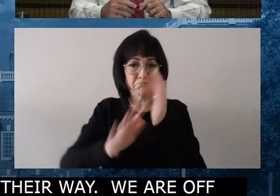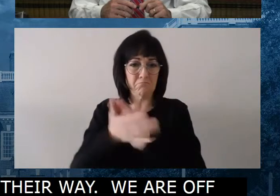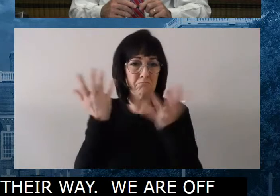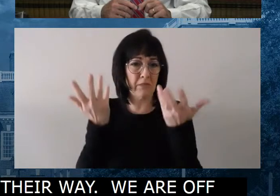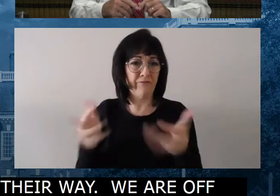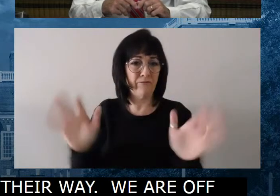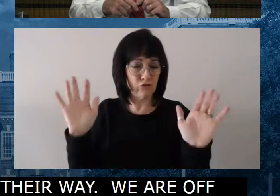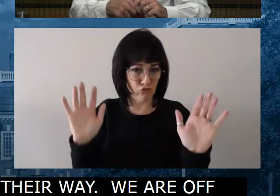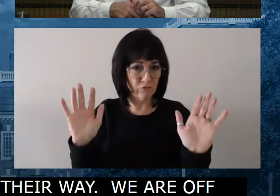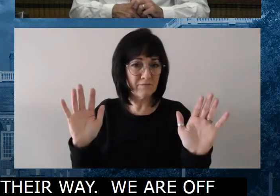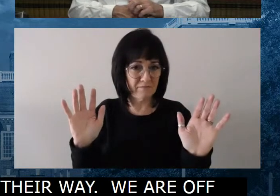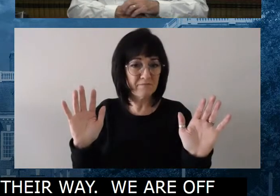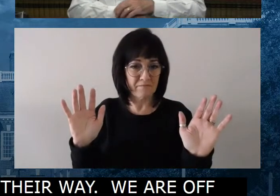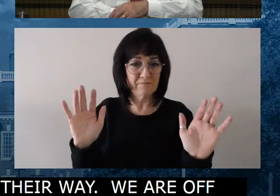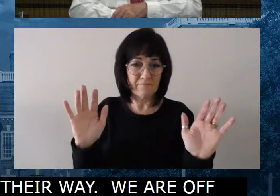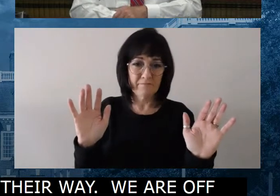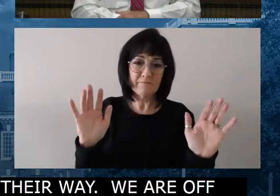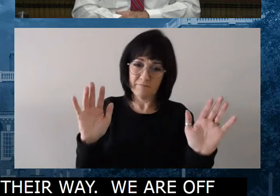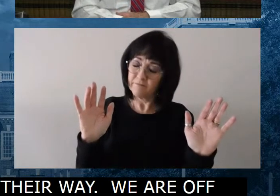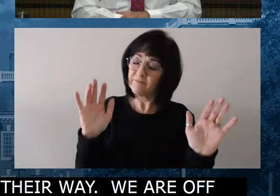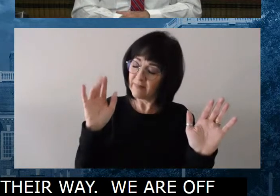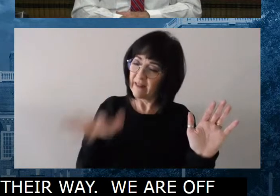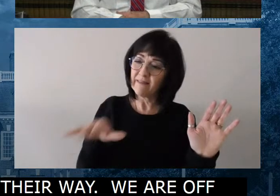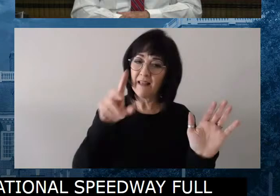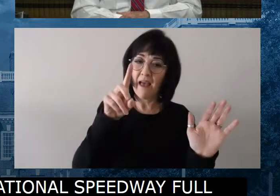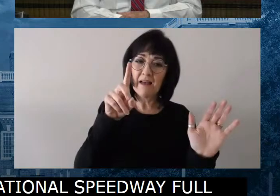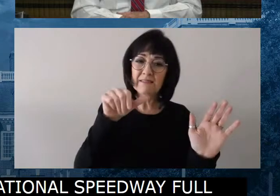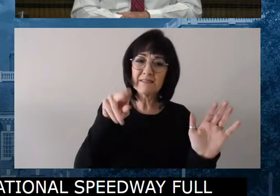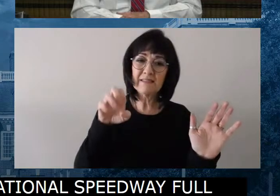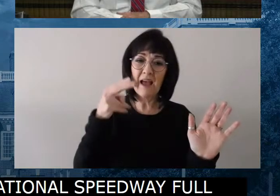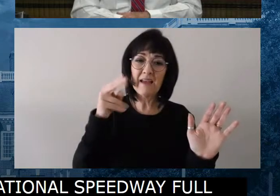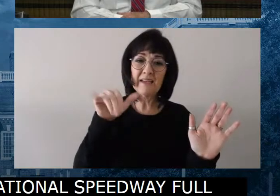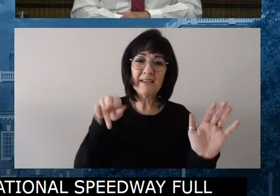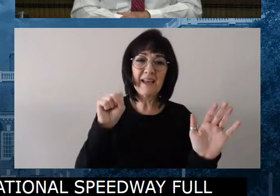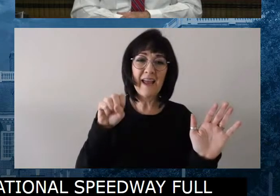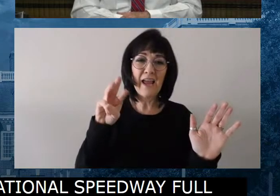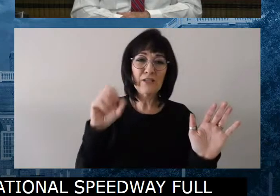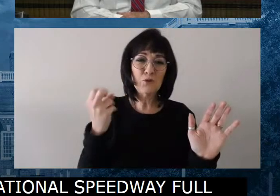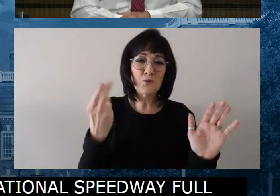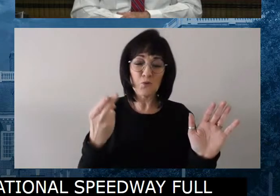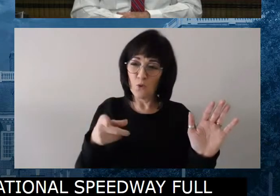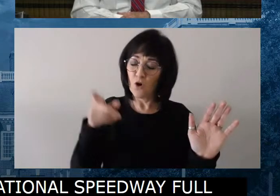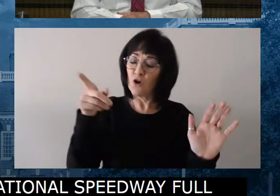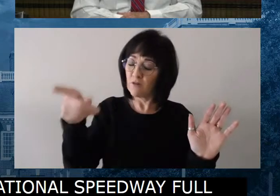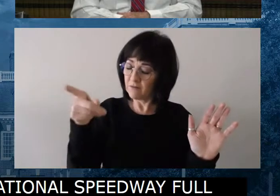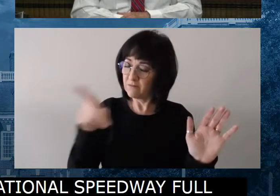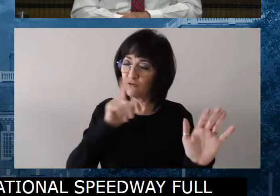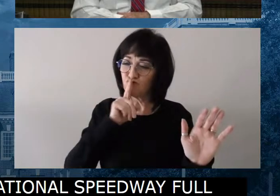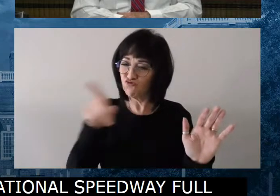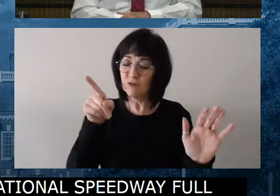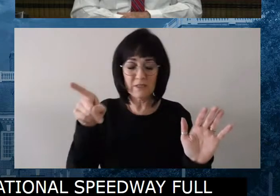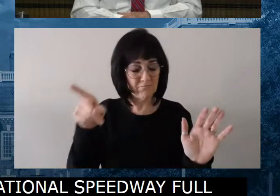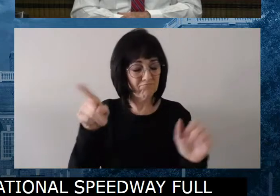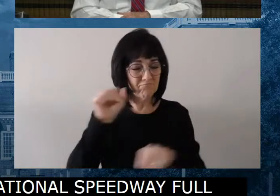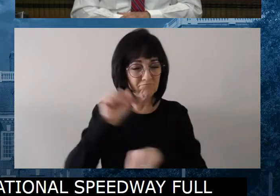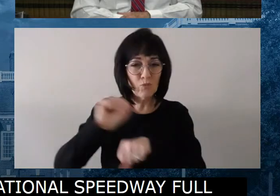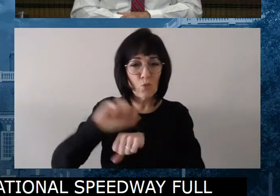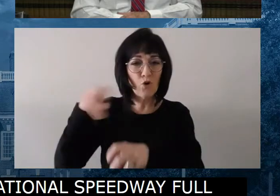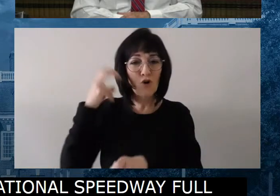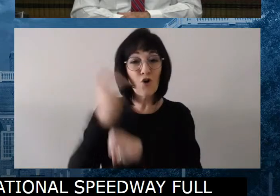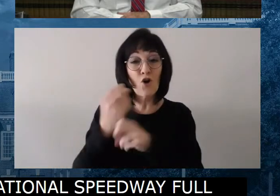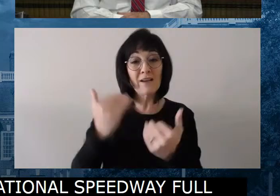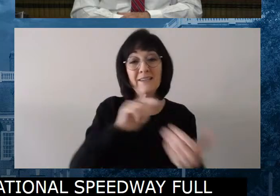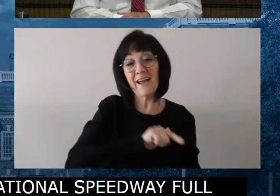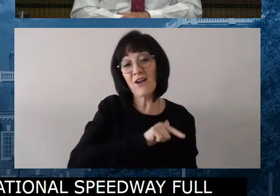at the command, giving her right arm for the state of Delaware. We appreciate everybody's good work. Dr. Rattay, take it